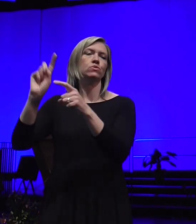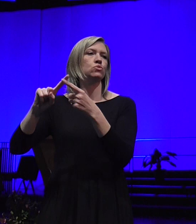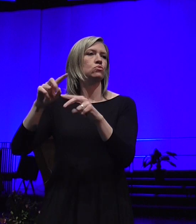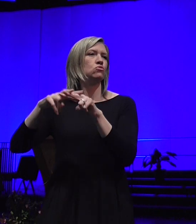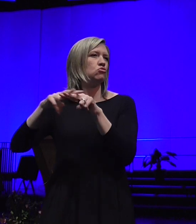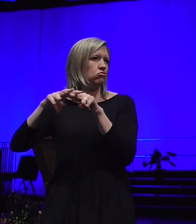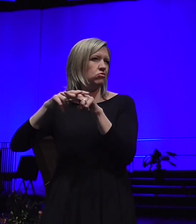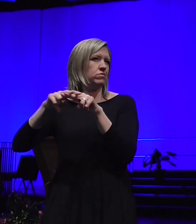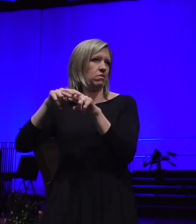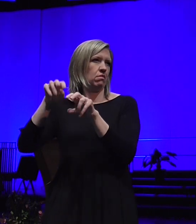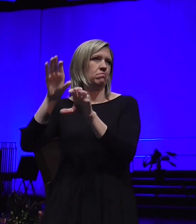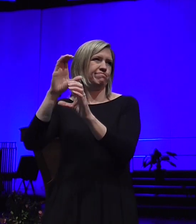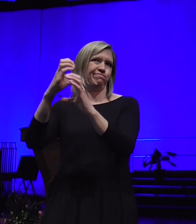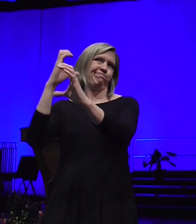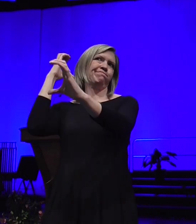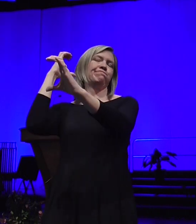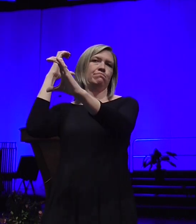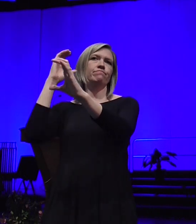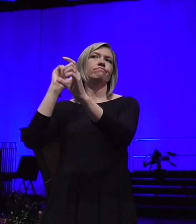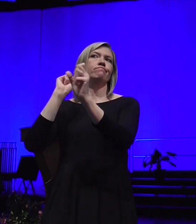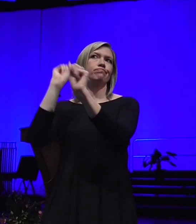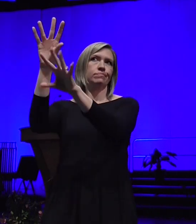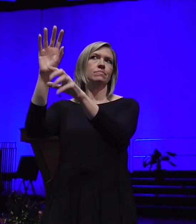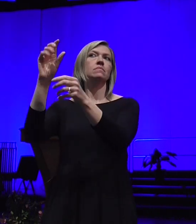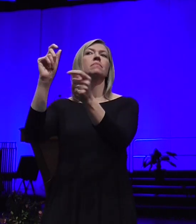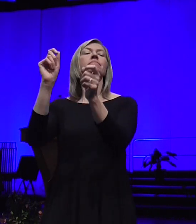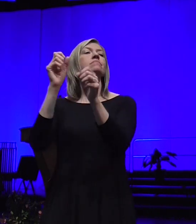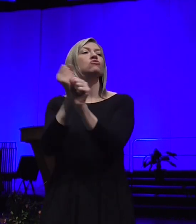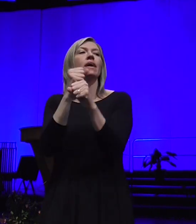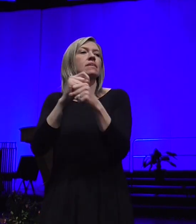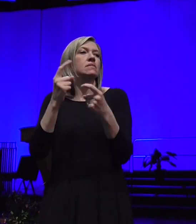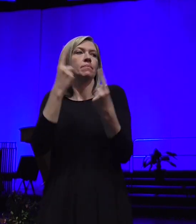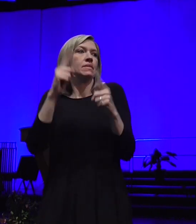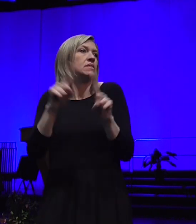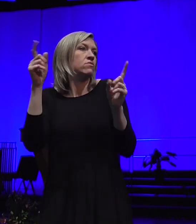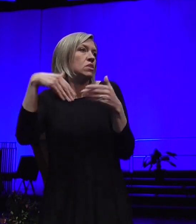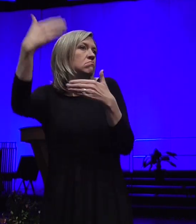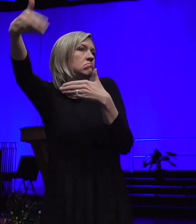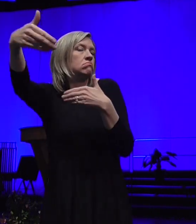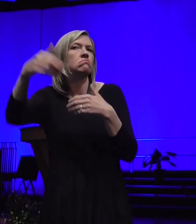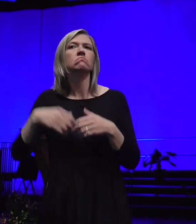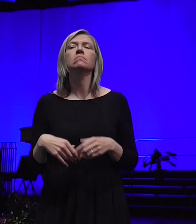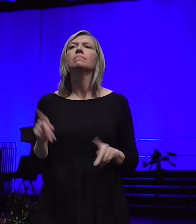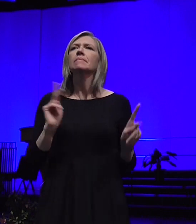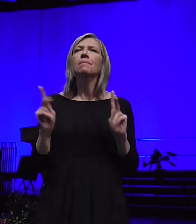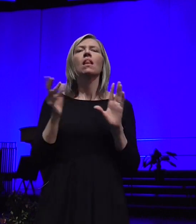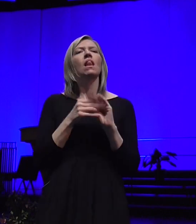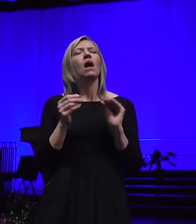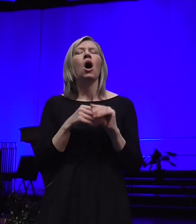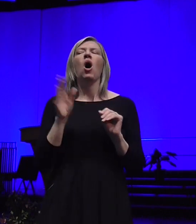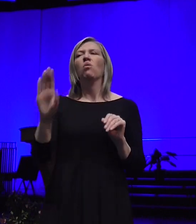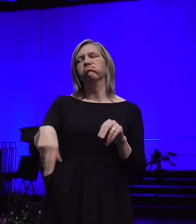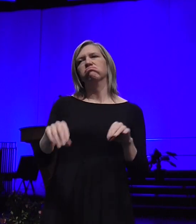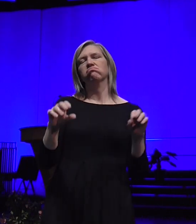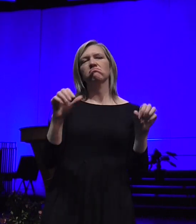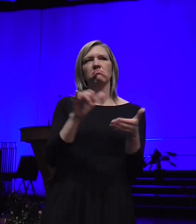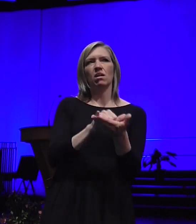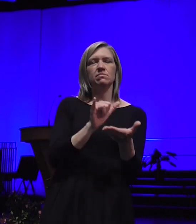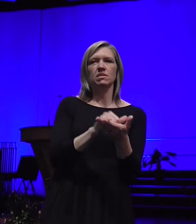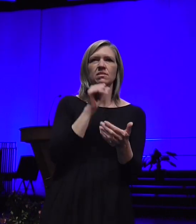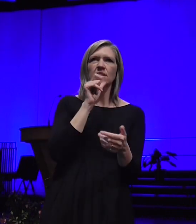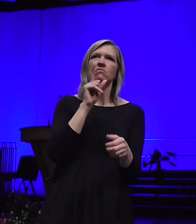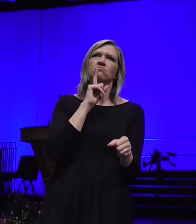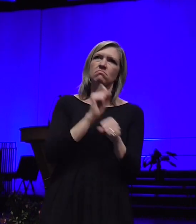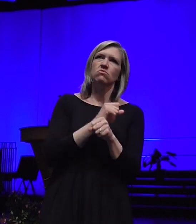made into different stuff. And part of the narrative has been, well, none of that stuff really gets recycled. It always winds up in the dump